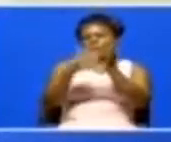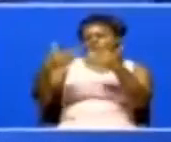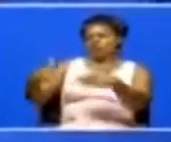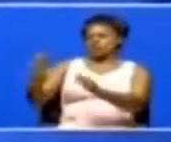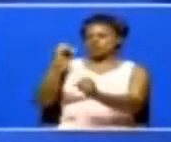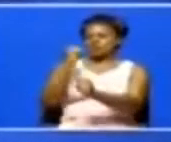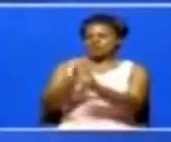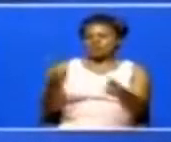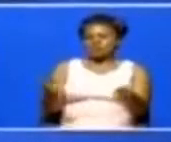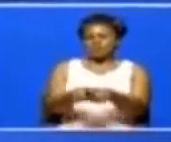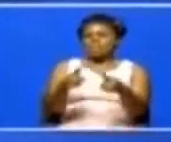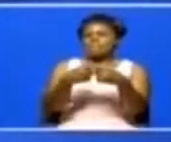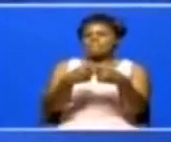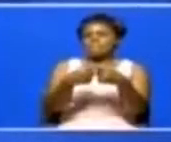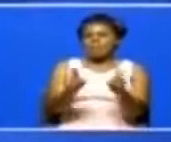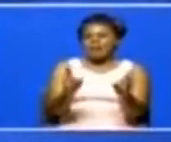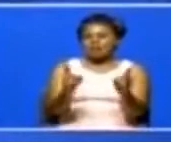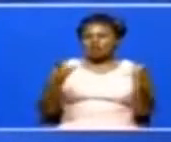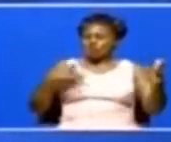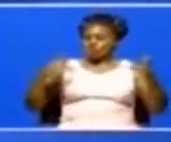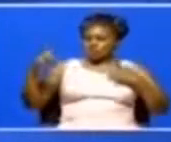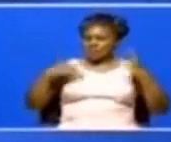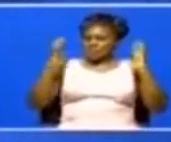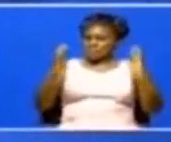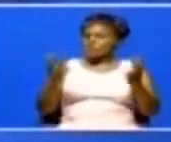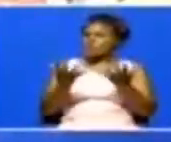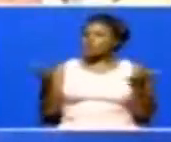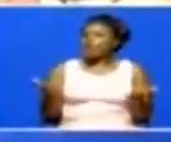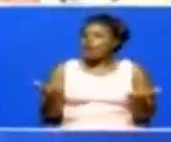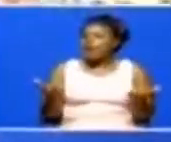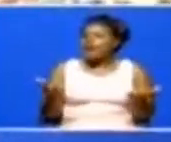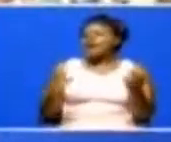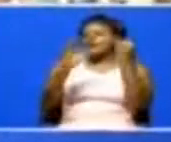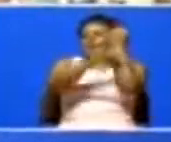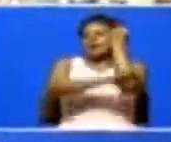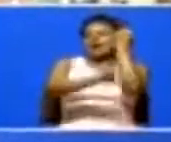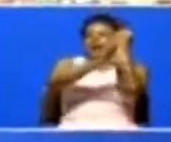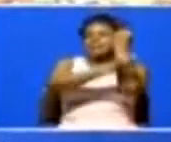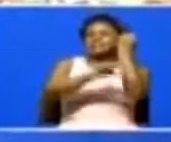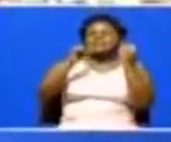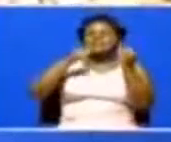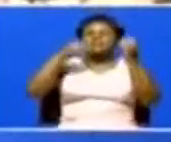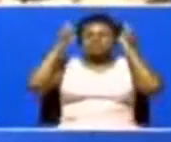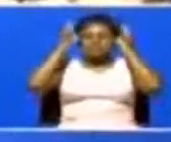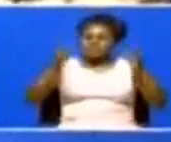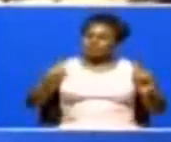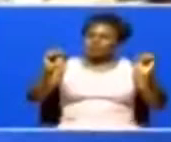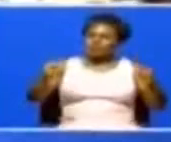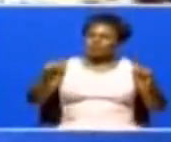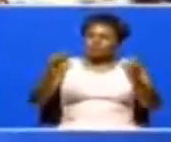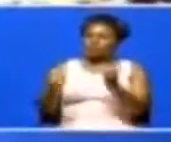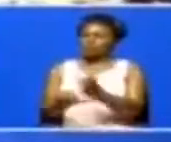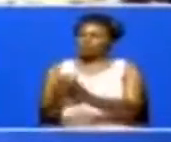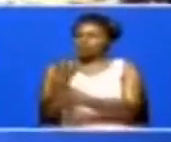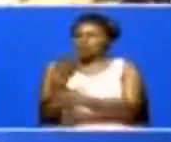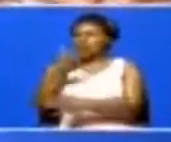jobs. Nonetheless, a greater concern rests on whether or not the country's latest move will lead to the creation